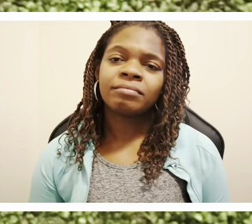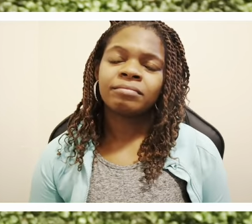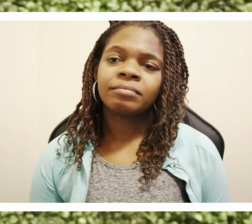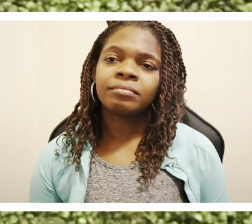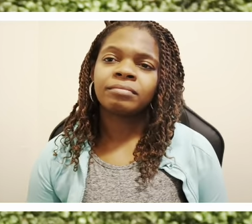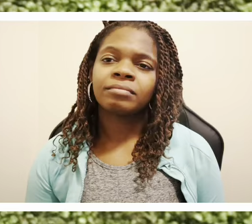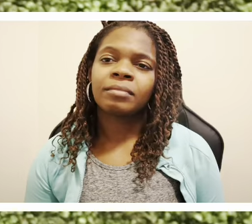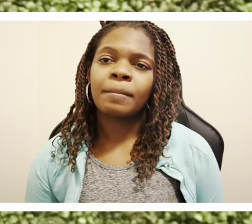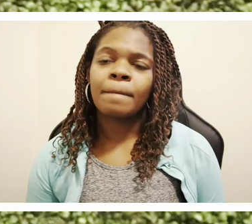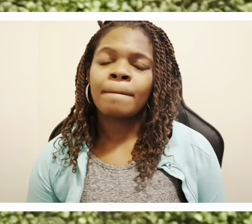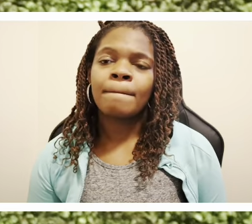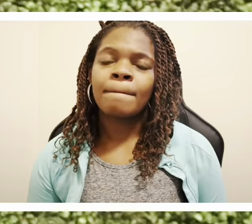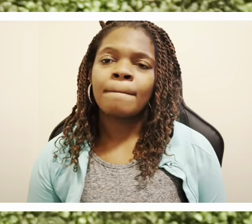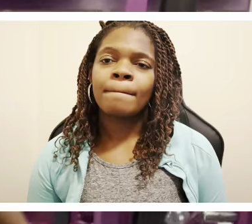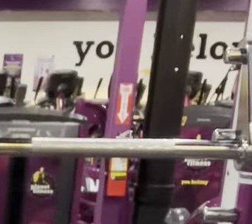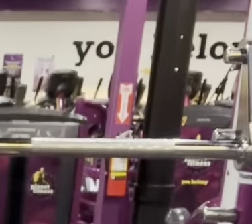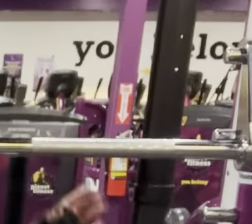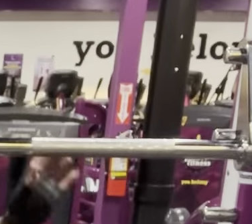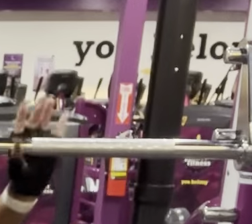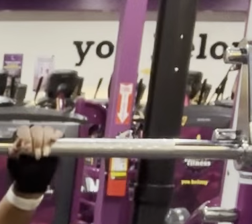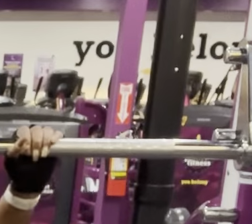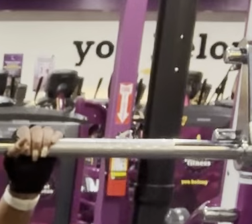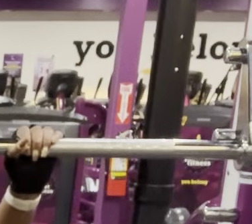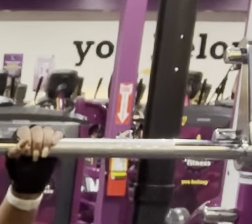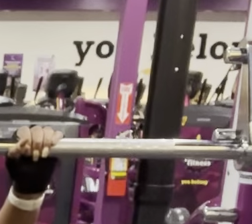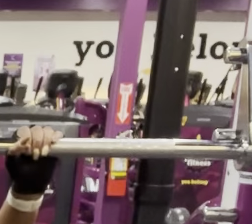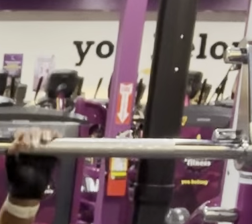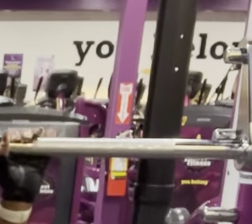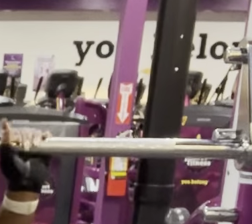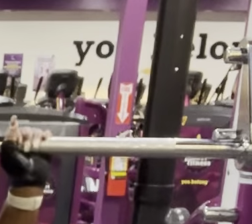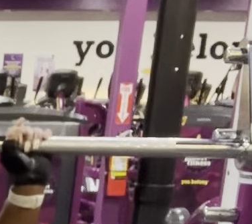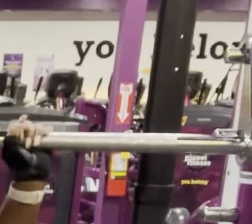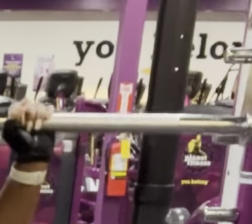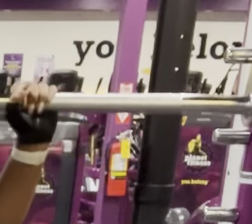workout will pause. And I'm like, I don't want you to do that.